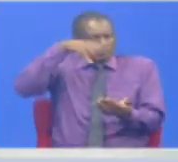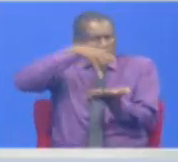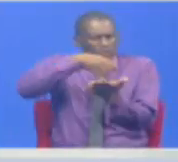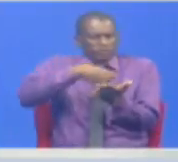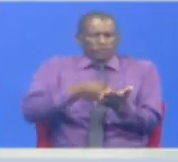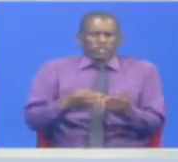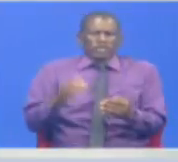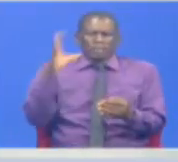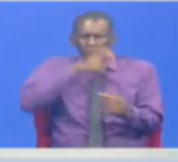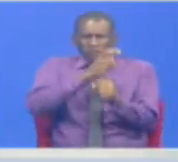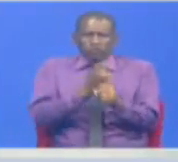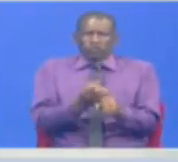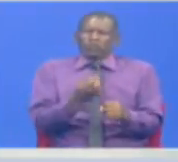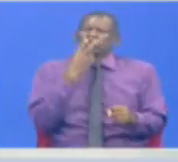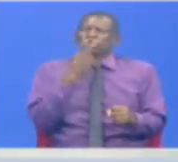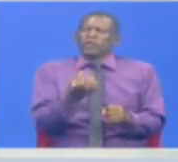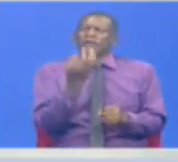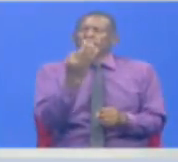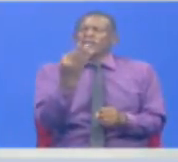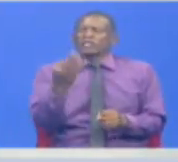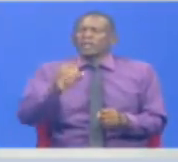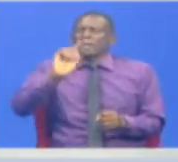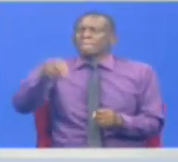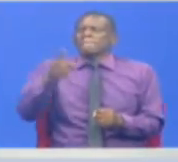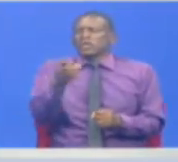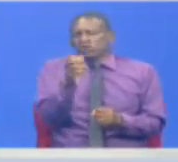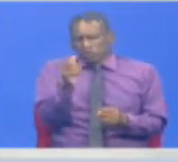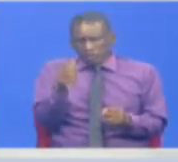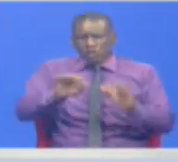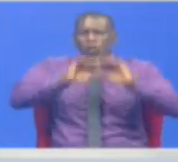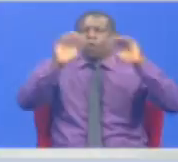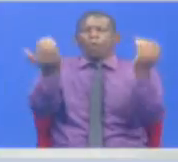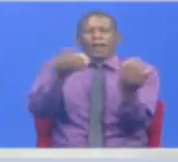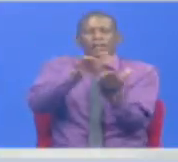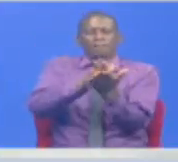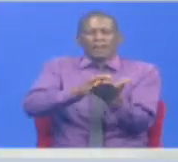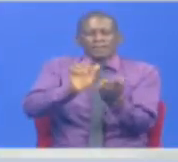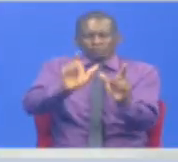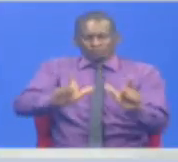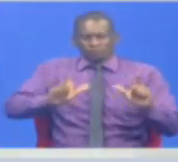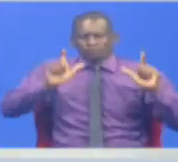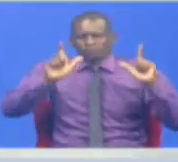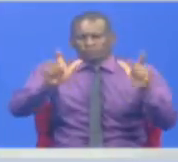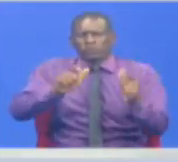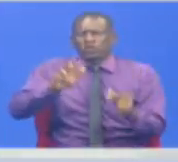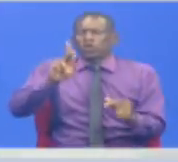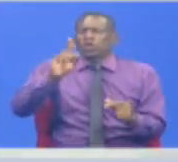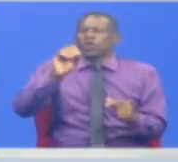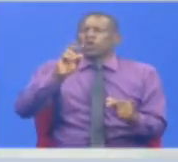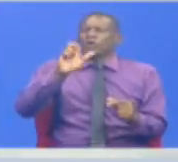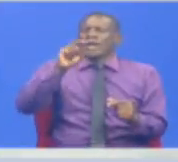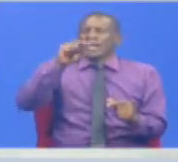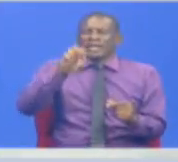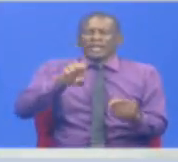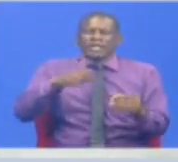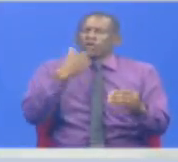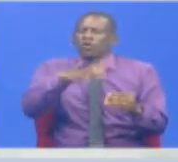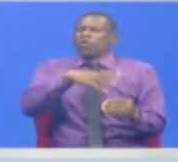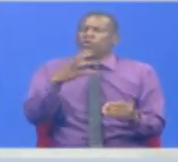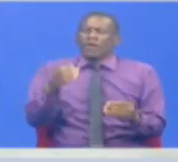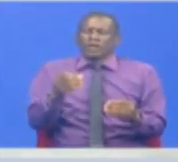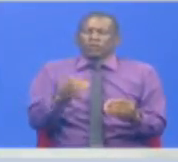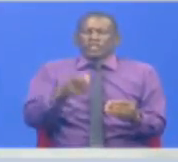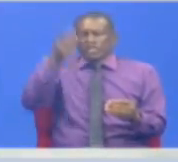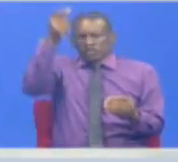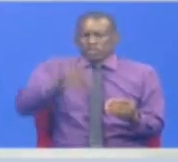of a 233 million shilling World Bank grant. Korane, who appeared before the anti-corruption magistrate